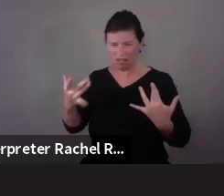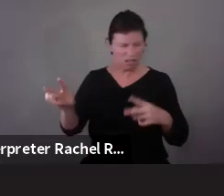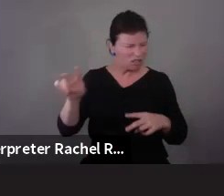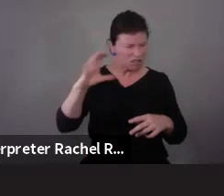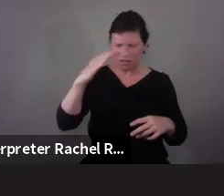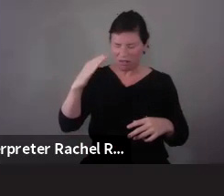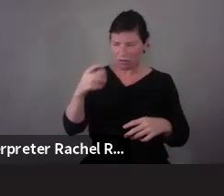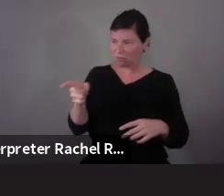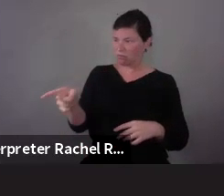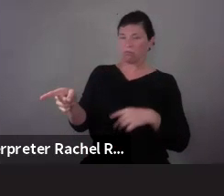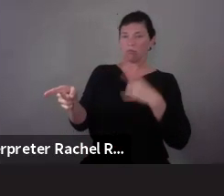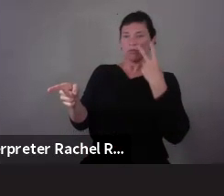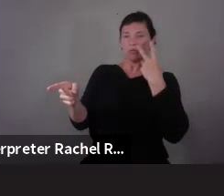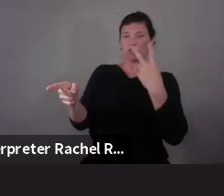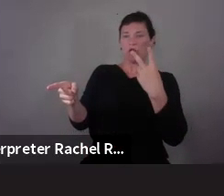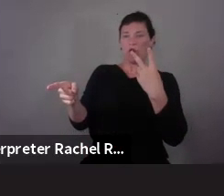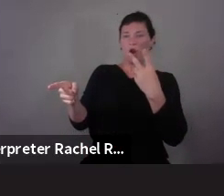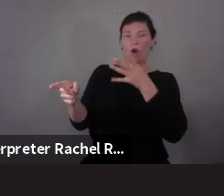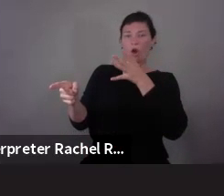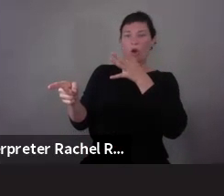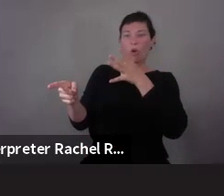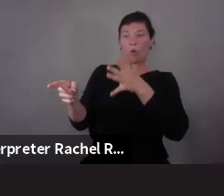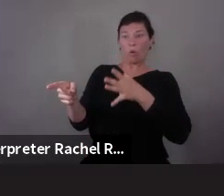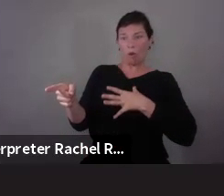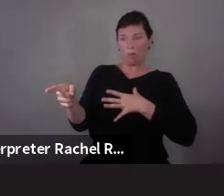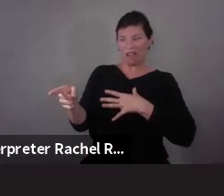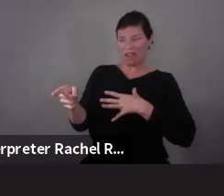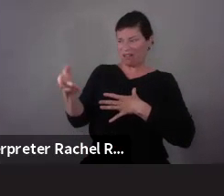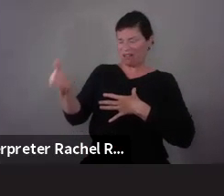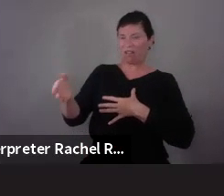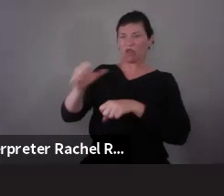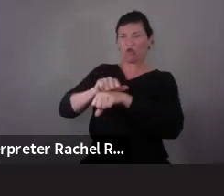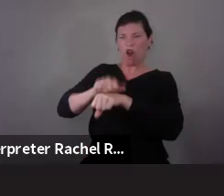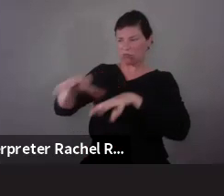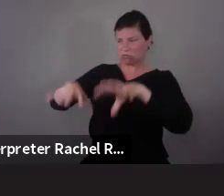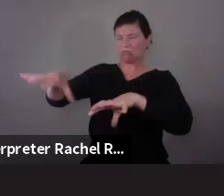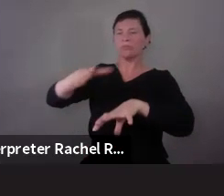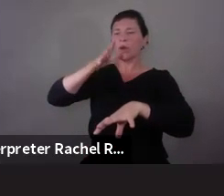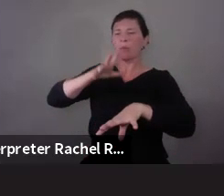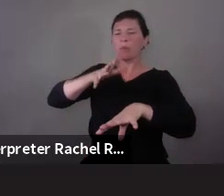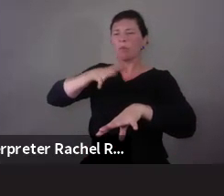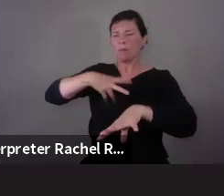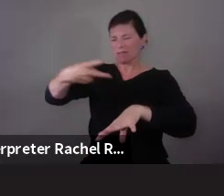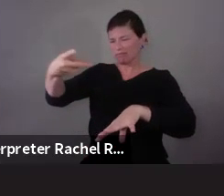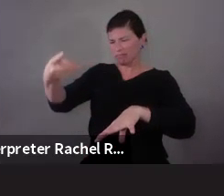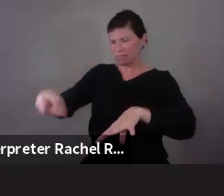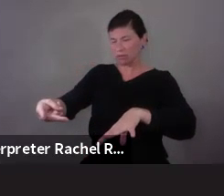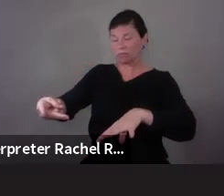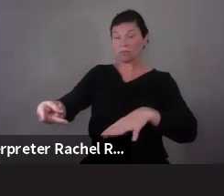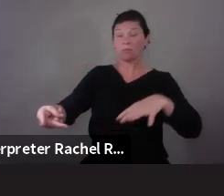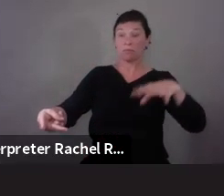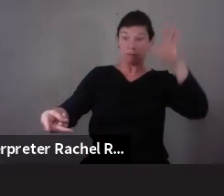and saw a woman laying on top of a bed of rocks, passed out. He went in and revived